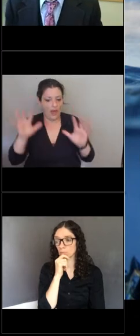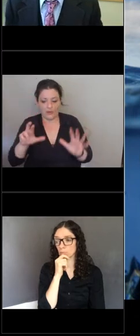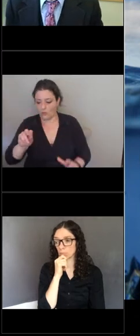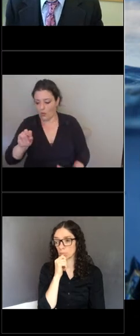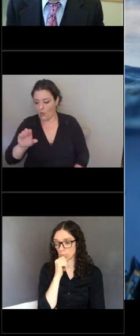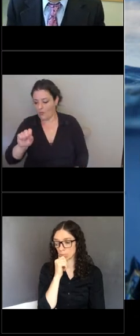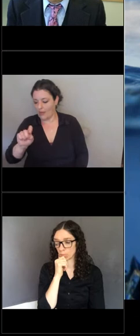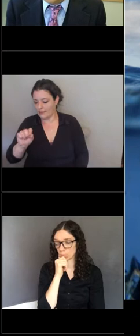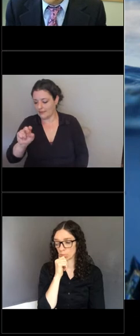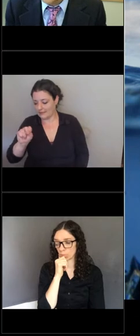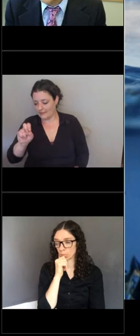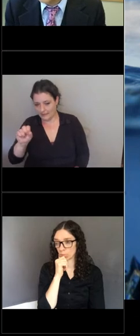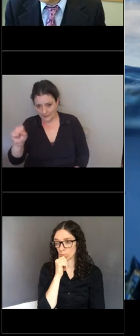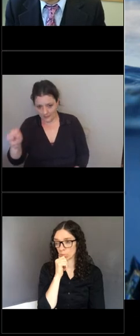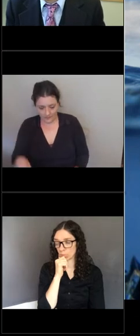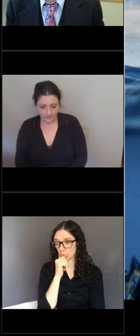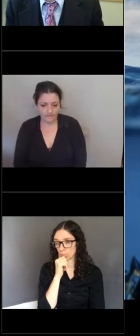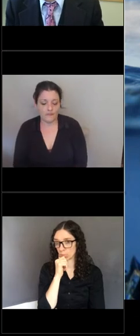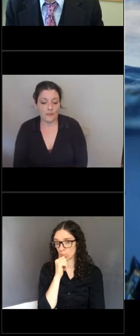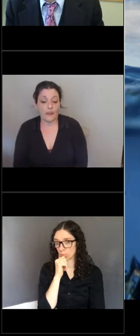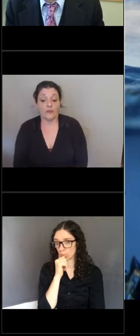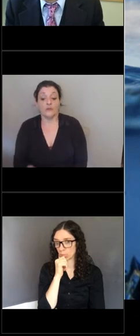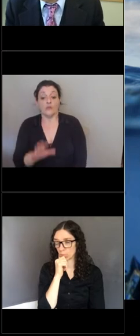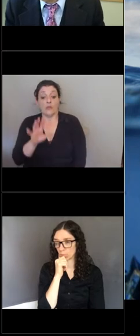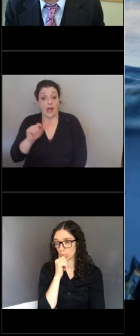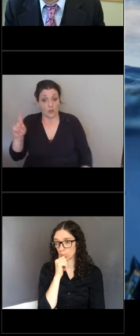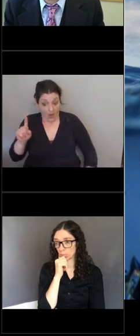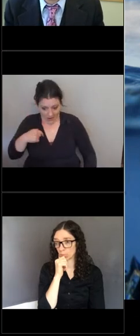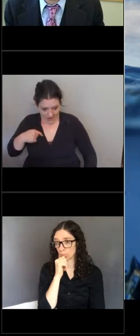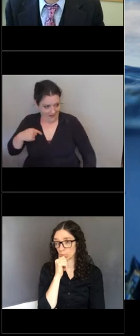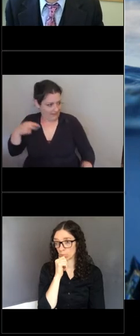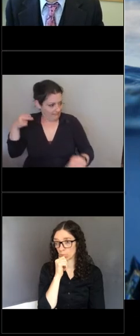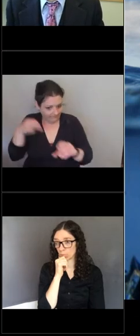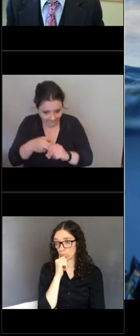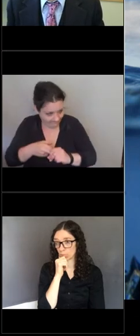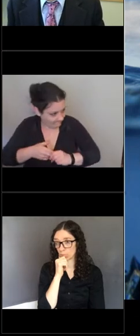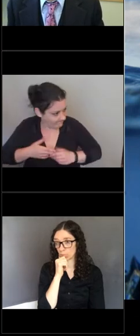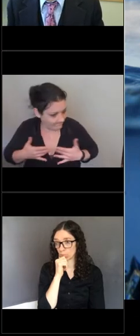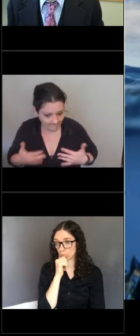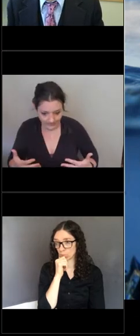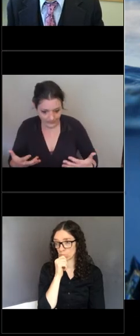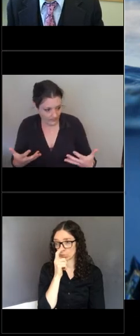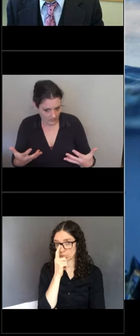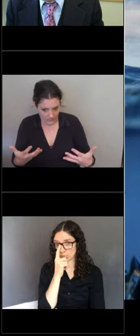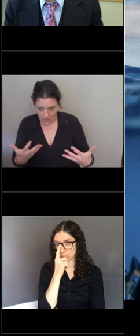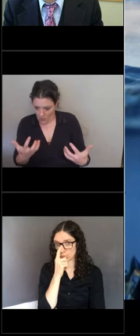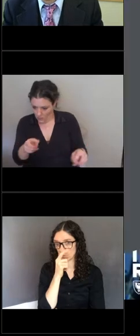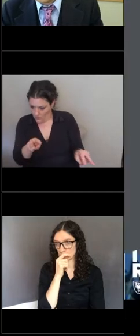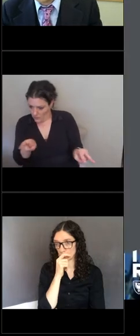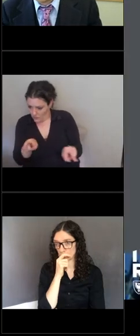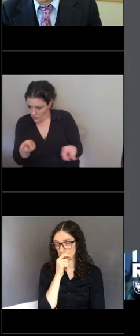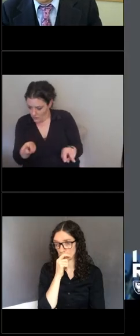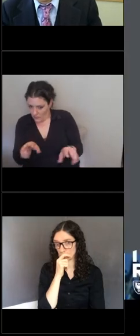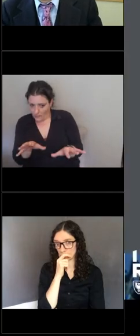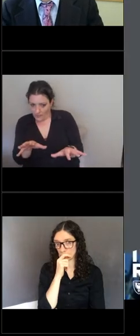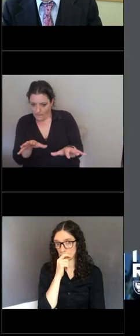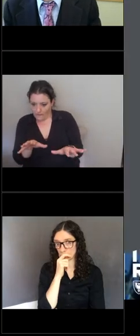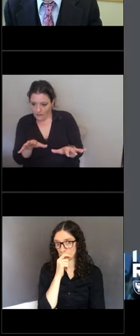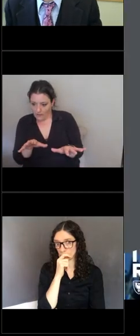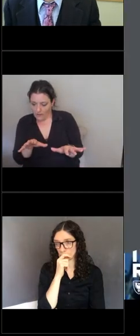plans is where I came in to the project and began looking through and